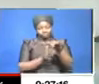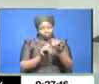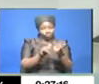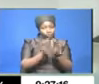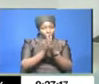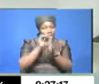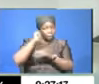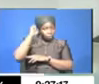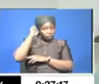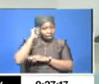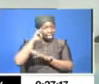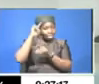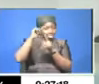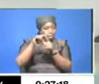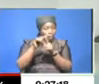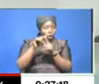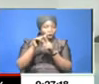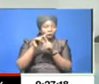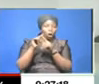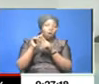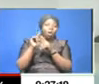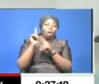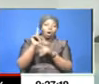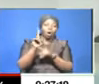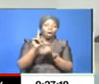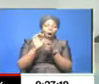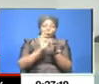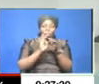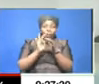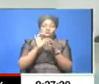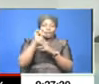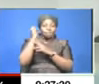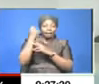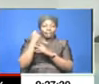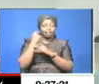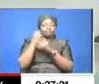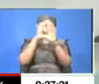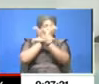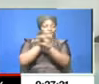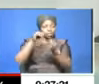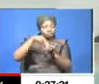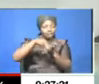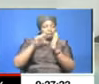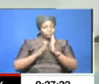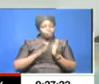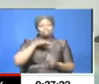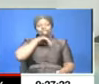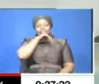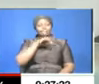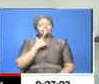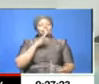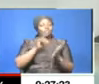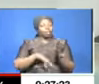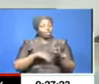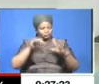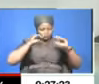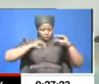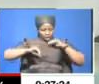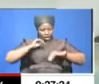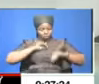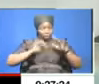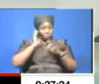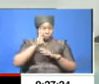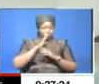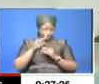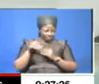Azimio la Umoja One Kenya coalition presidential candidate Raila Odinga says that the dragon of corruption will be slain under